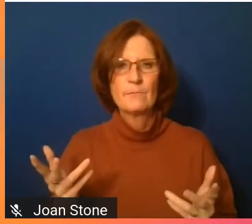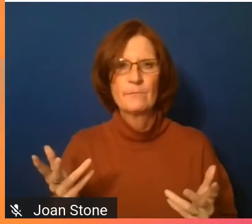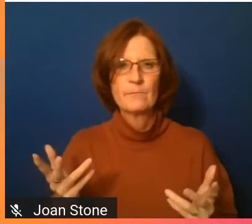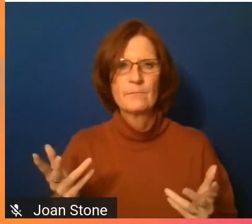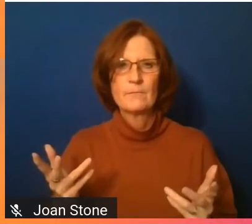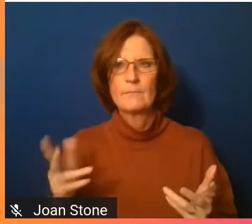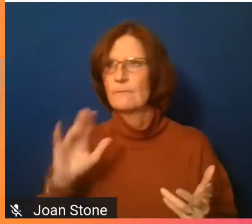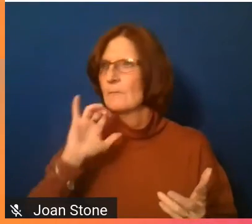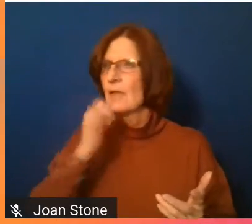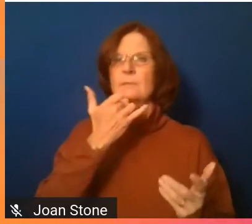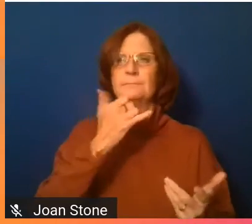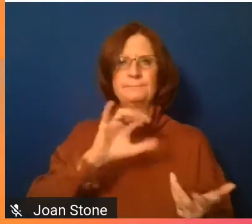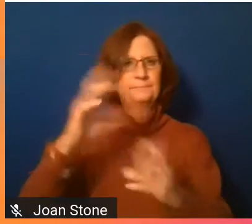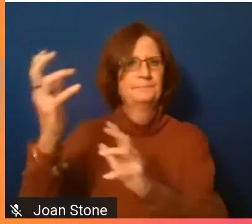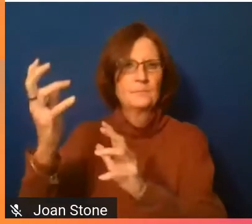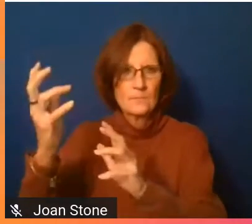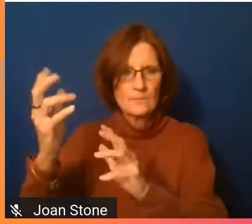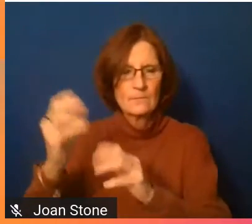accident.